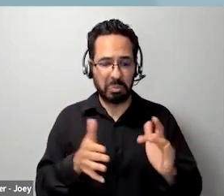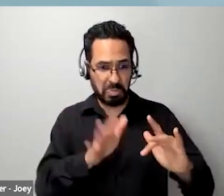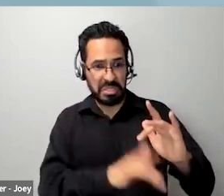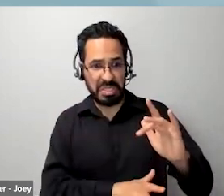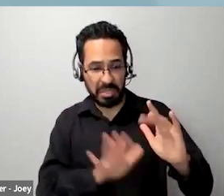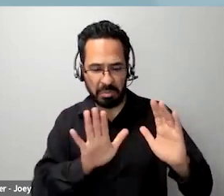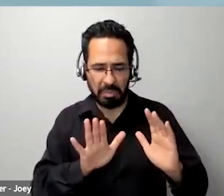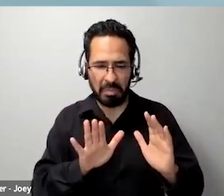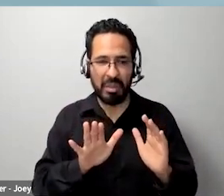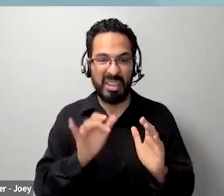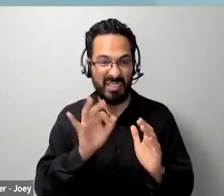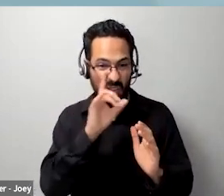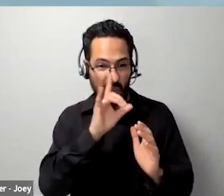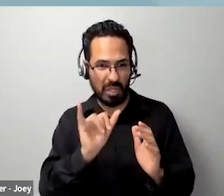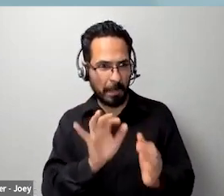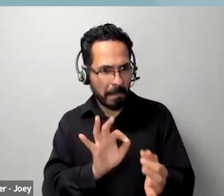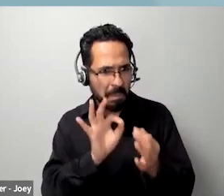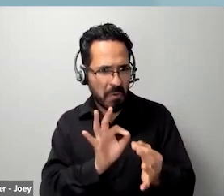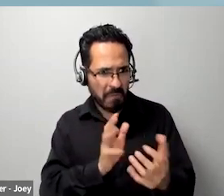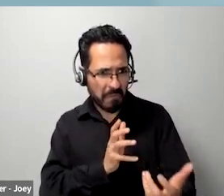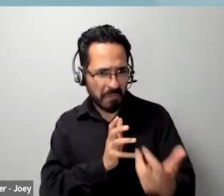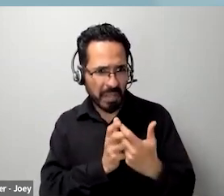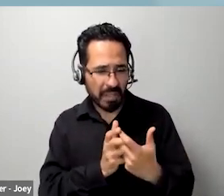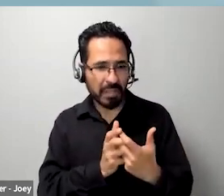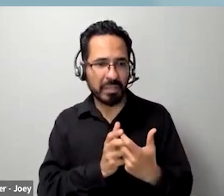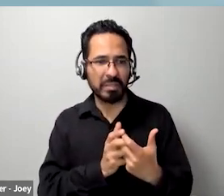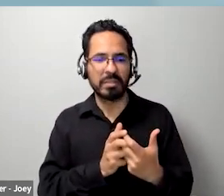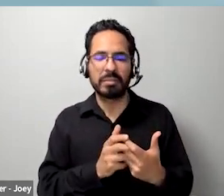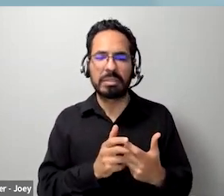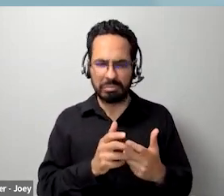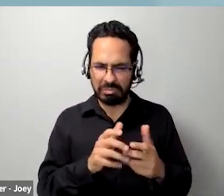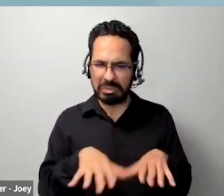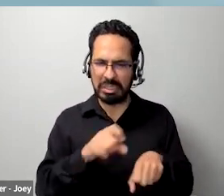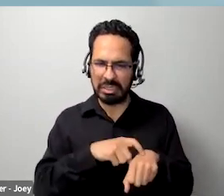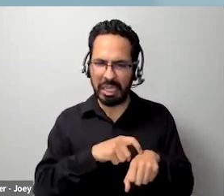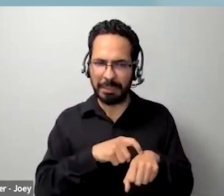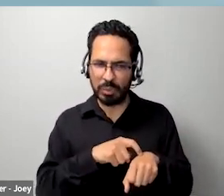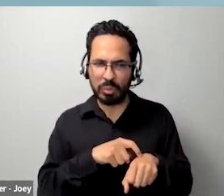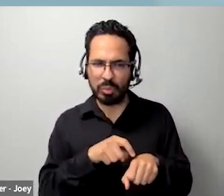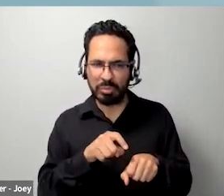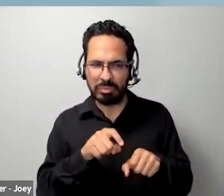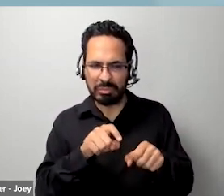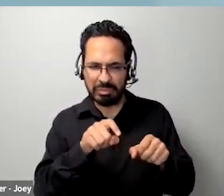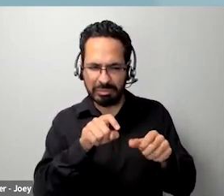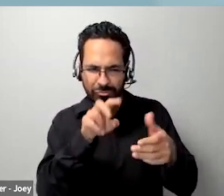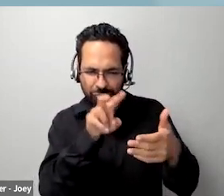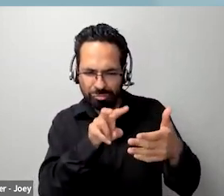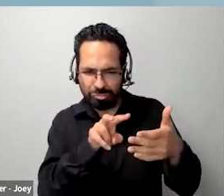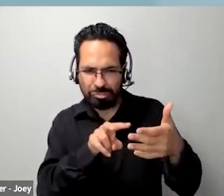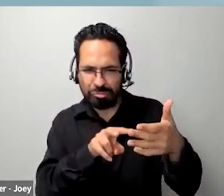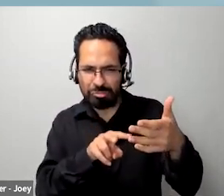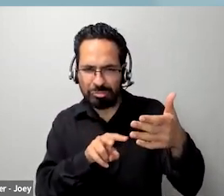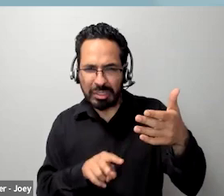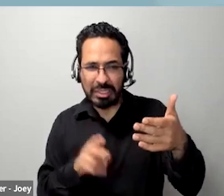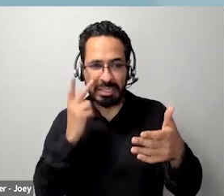If something looks like a perfect fit, definitely take the time to look into that job description, into the body of the text to see if